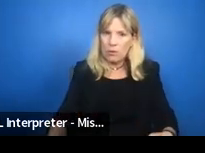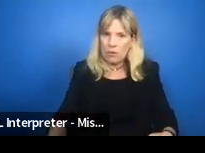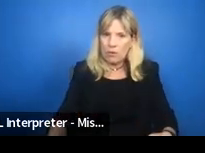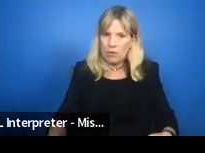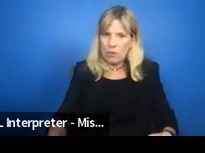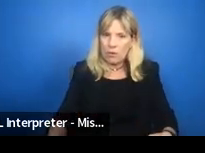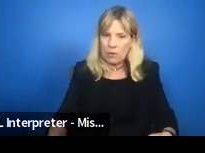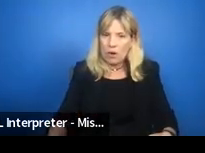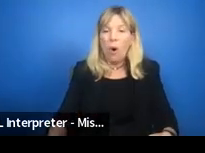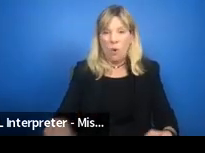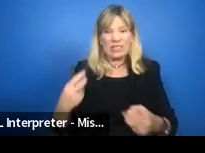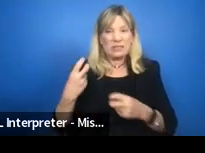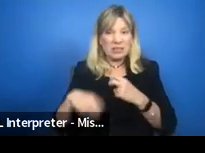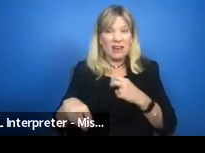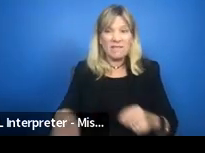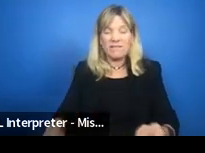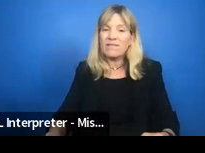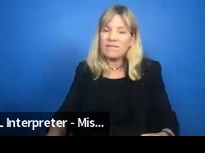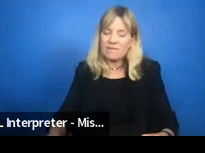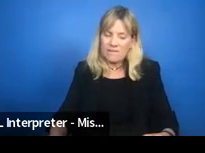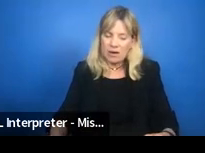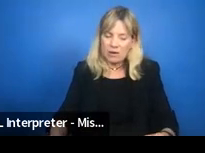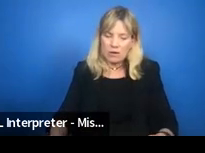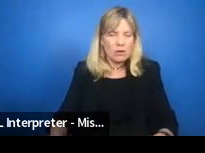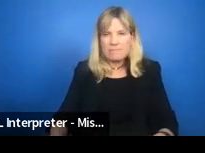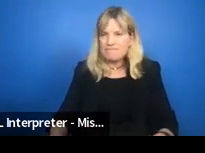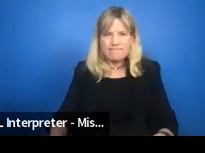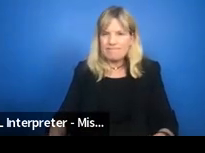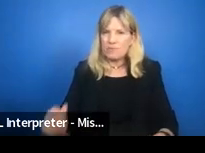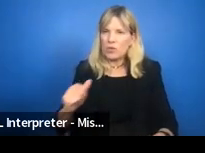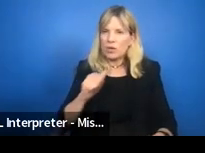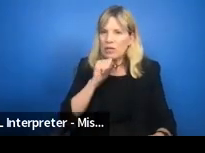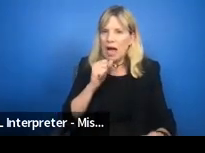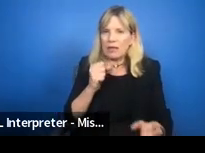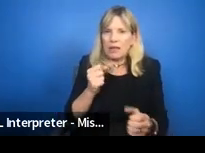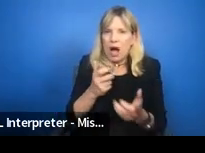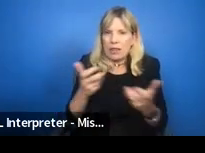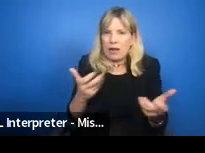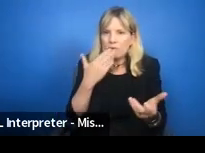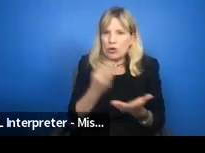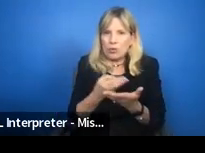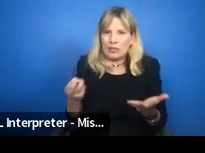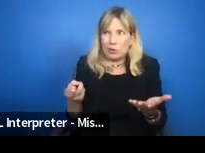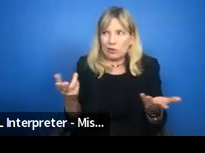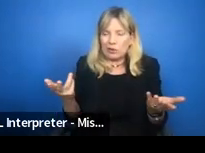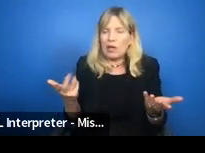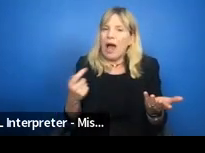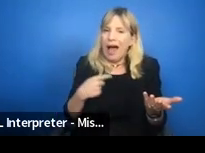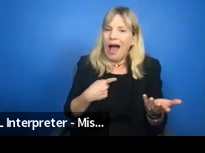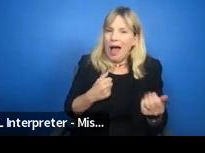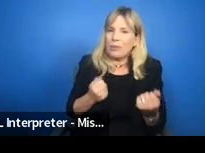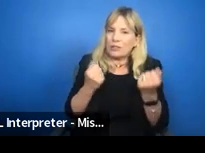It's going to be tough. There's not a whole lot of good resources. It's really, I would